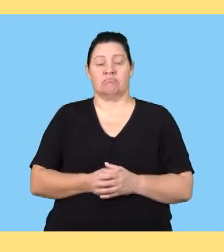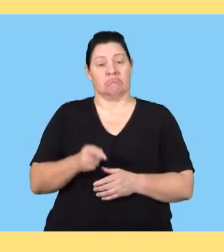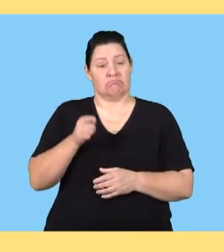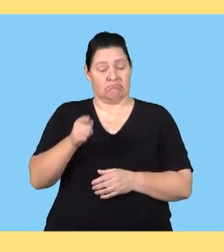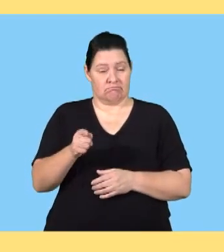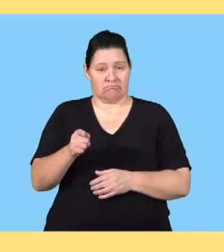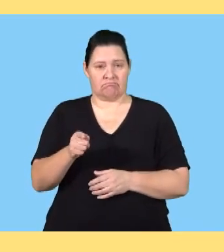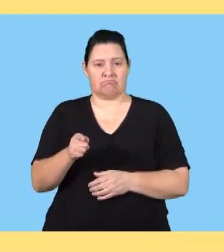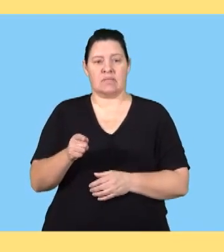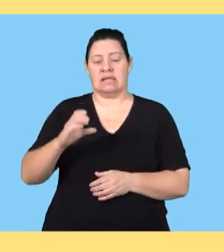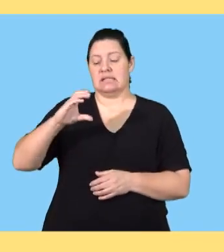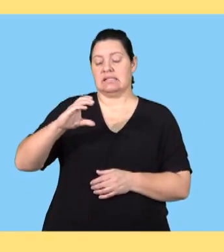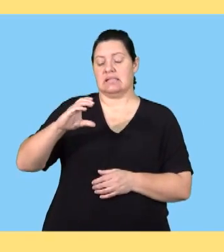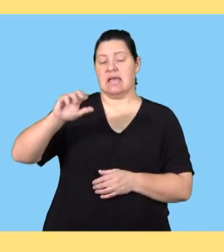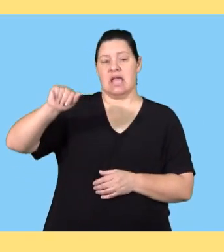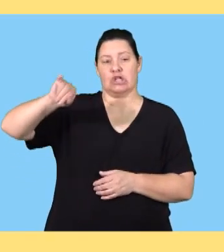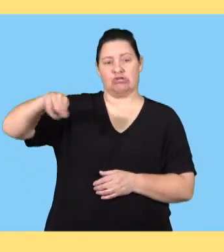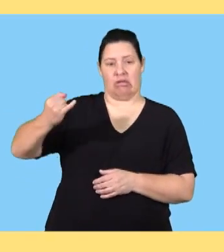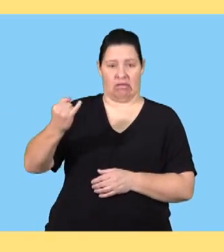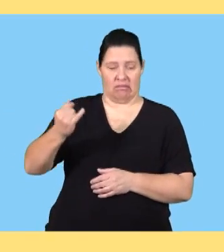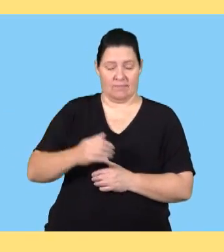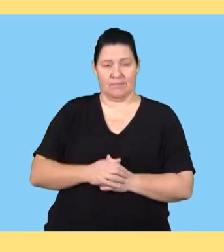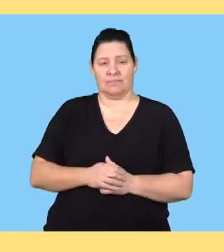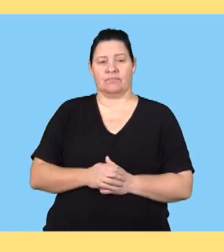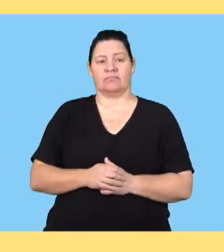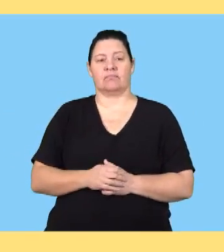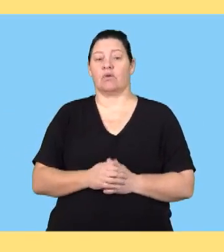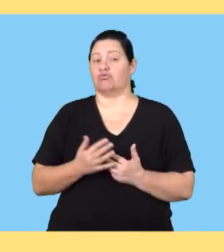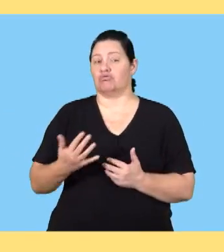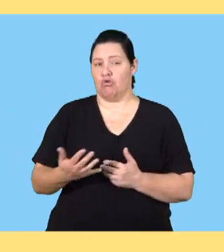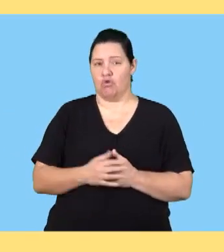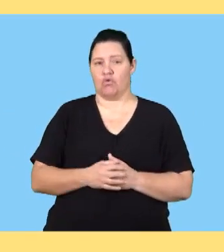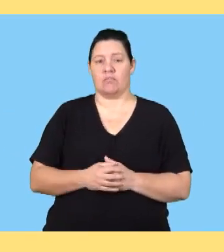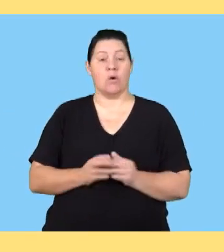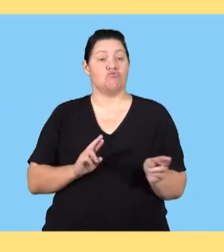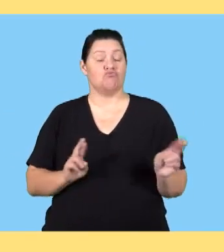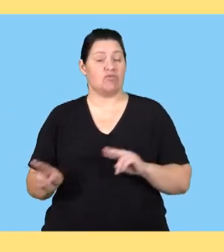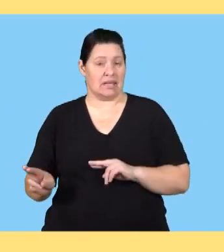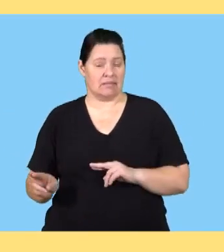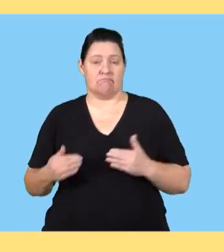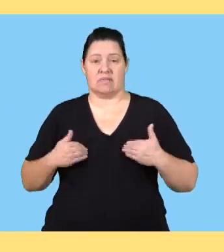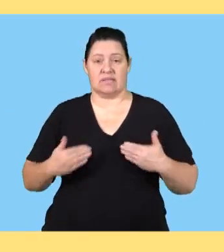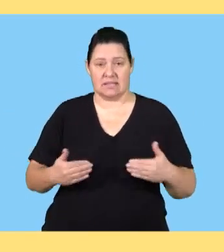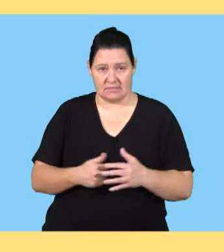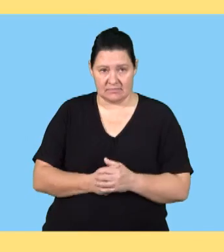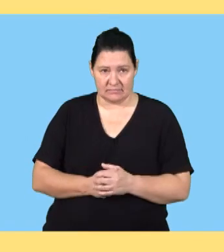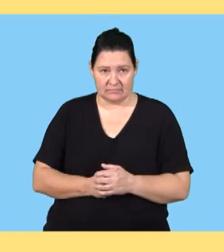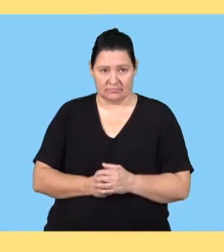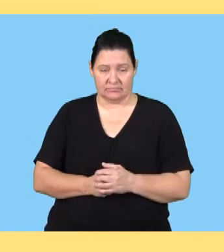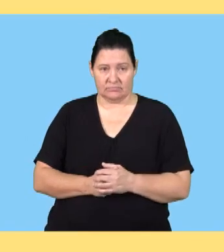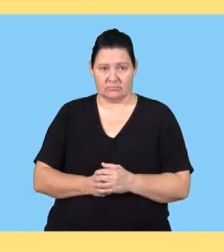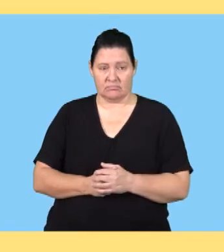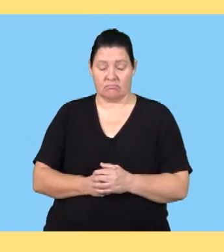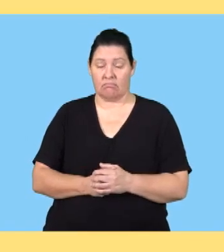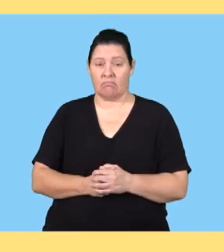is our Creditors Allowances Journal. All right, so if you're ready, let us begin.